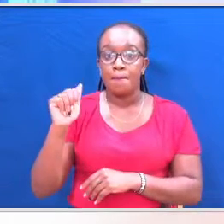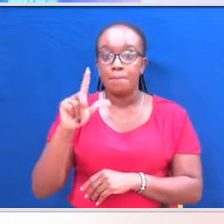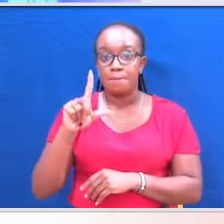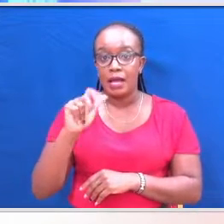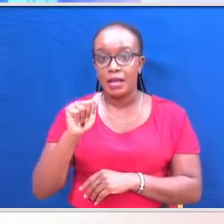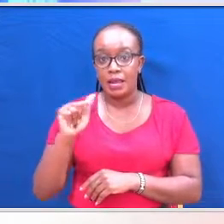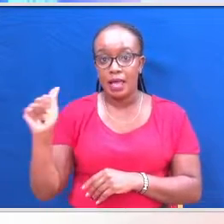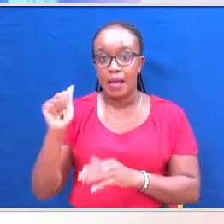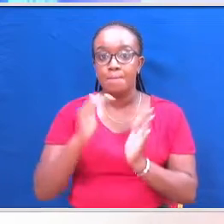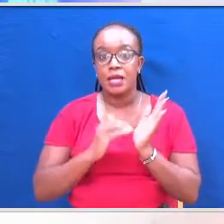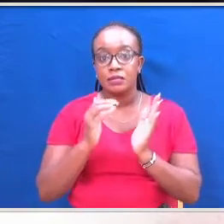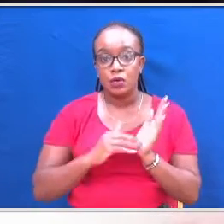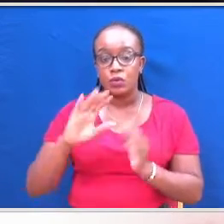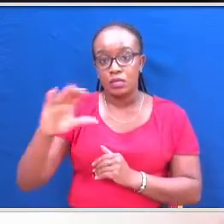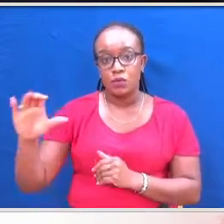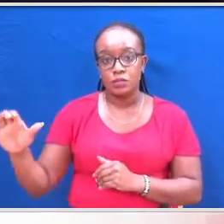filed the following report.